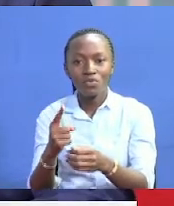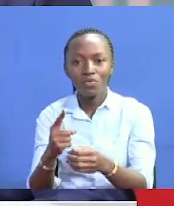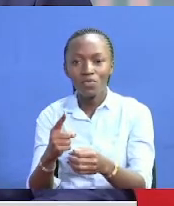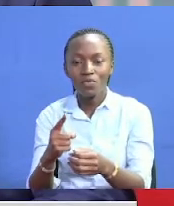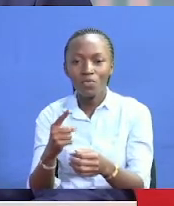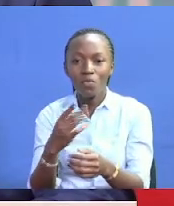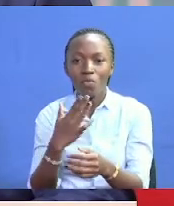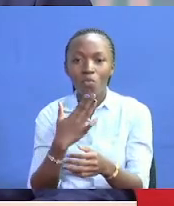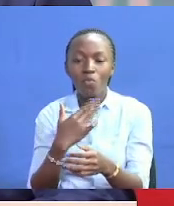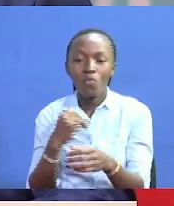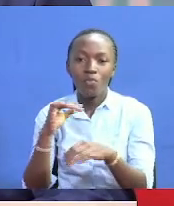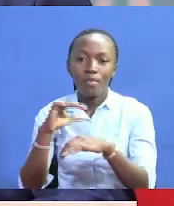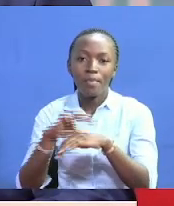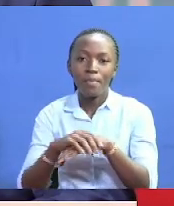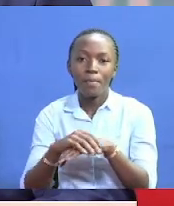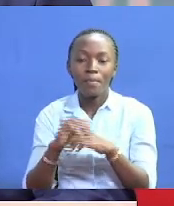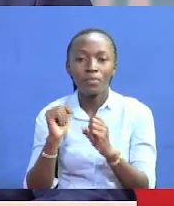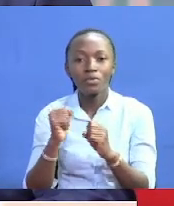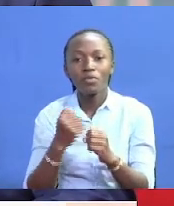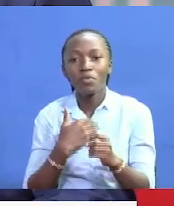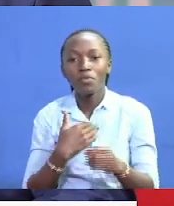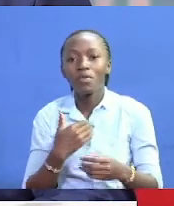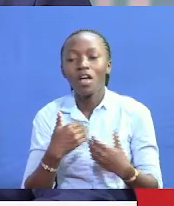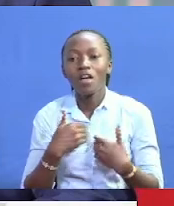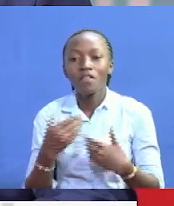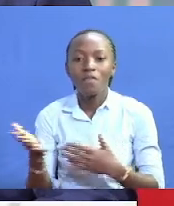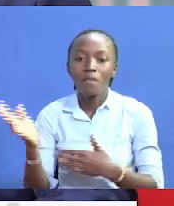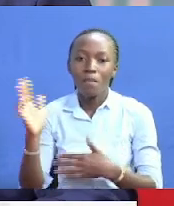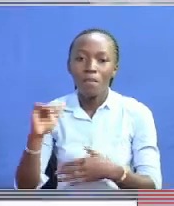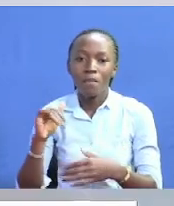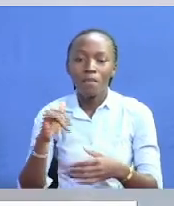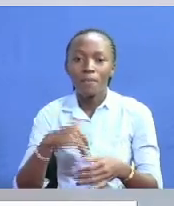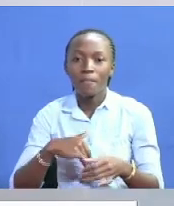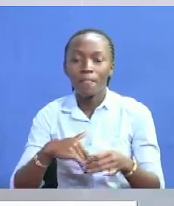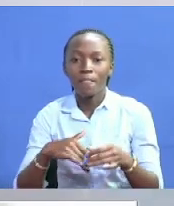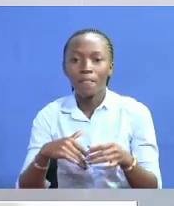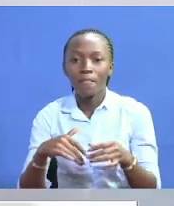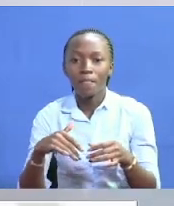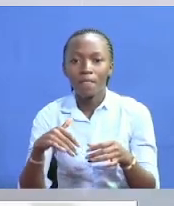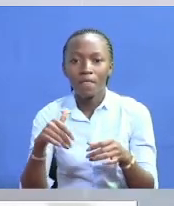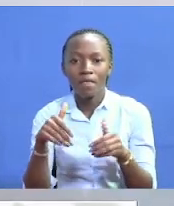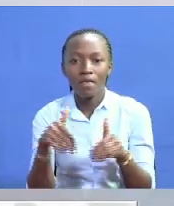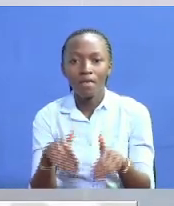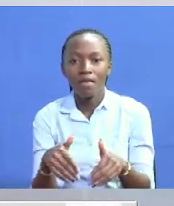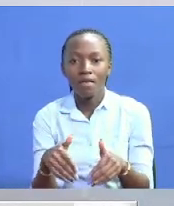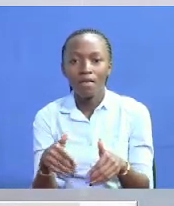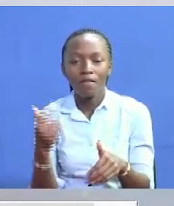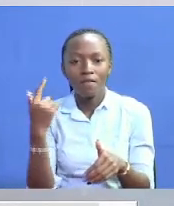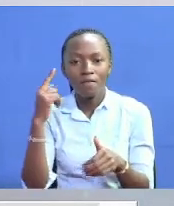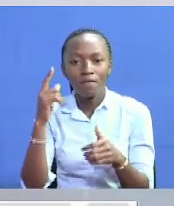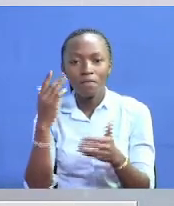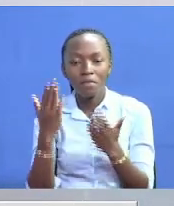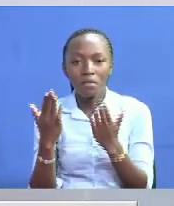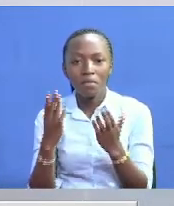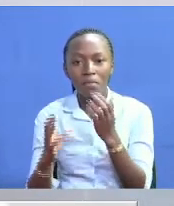accountable to some of these promises and the good initiative that you have for the country, and of course